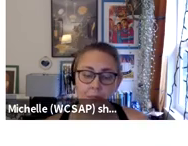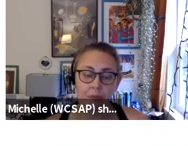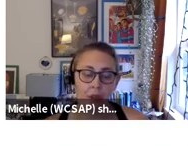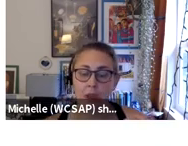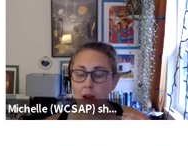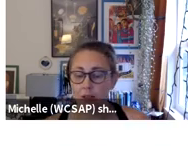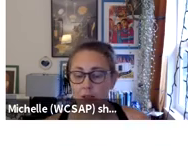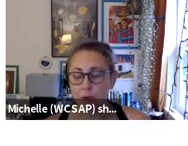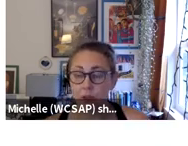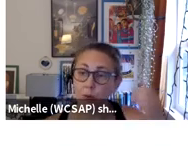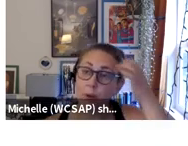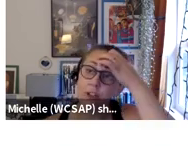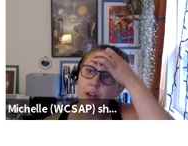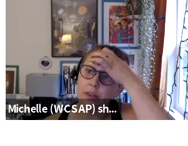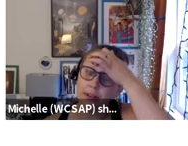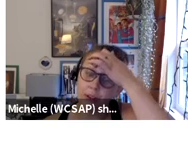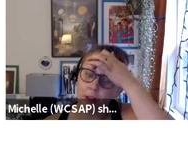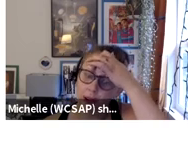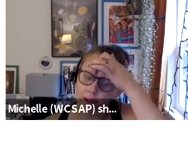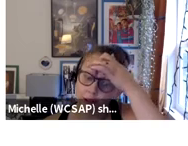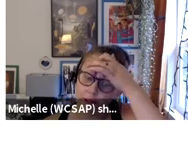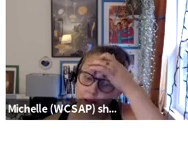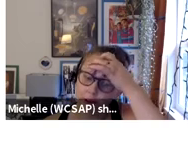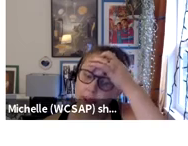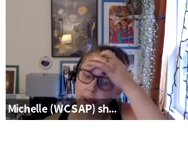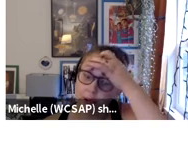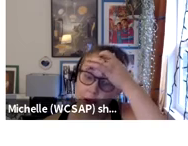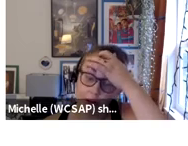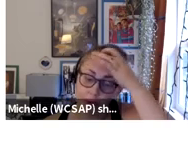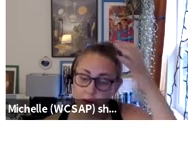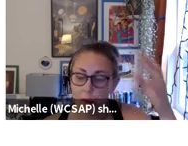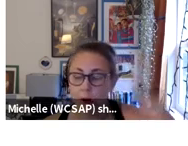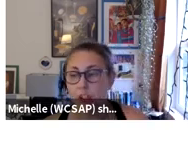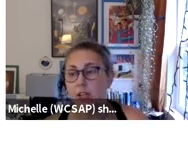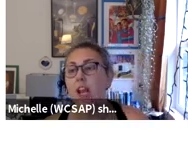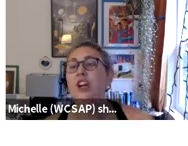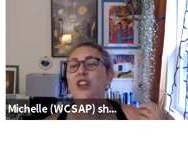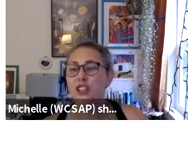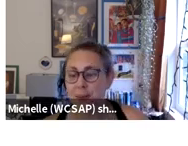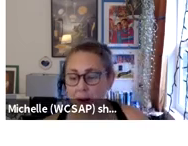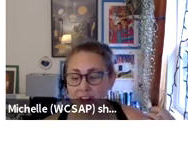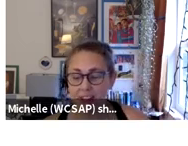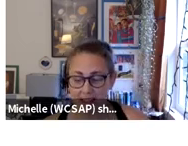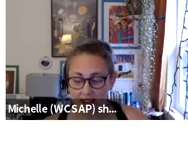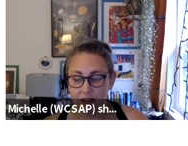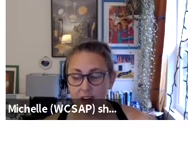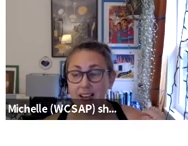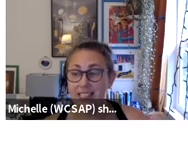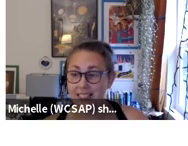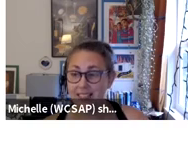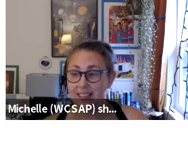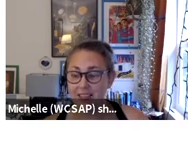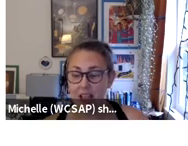racism and other forms of oppression affect their lives. Racism and other forms of oppression shape our